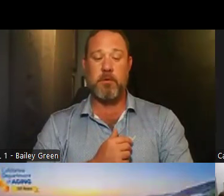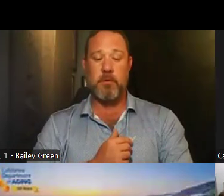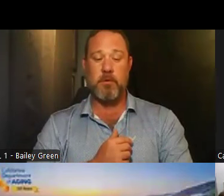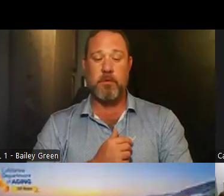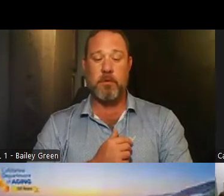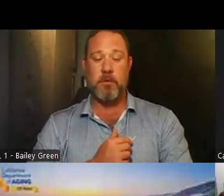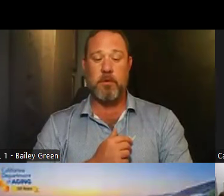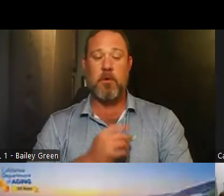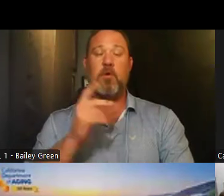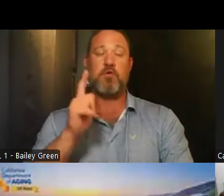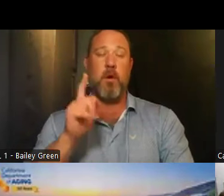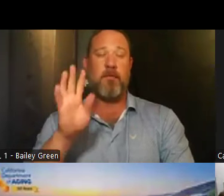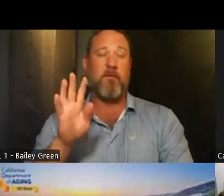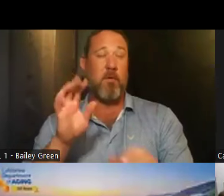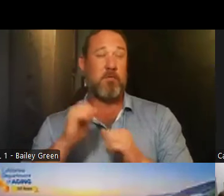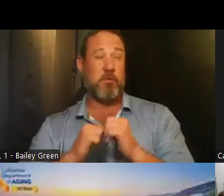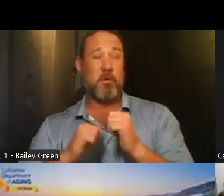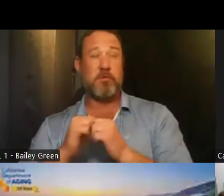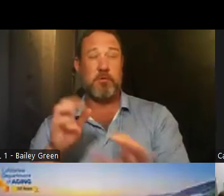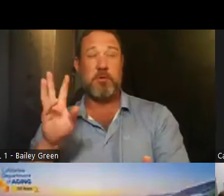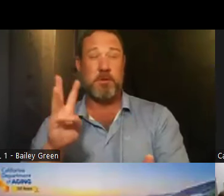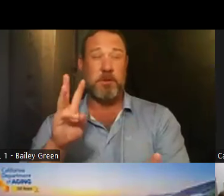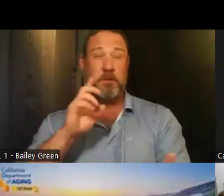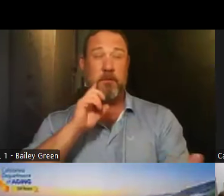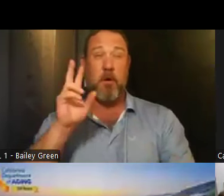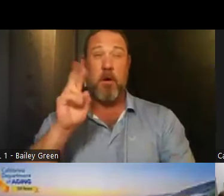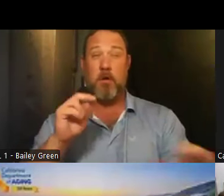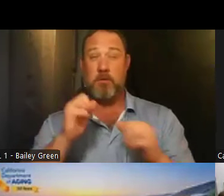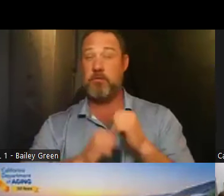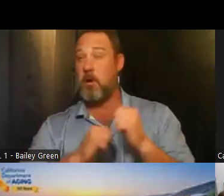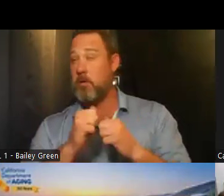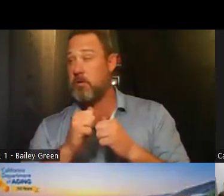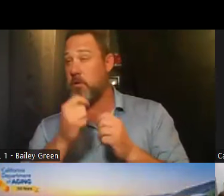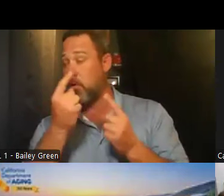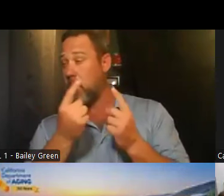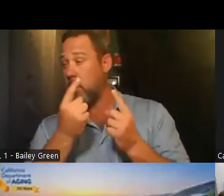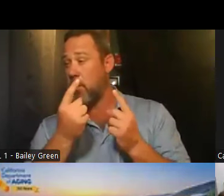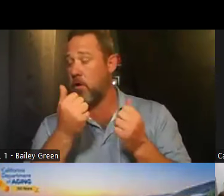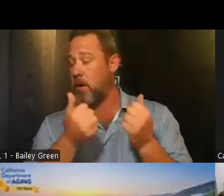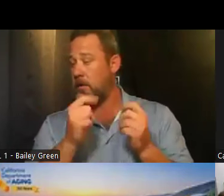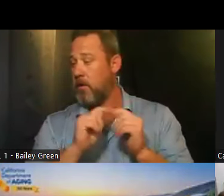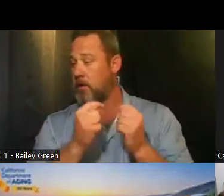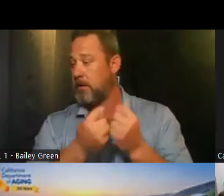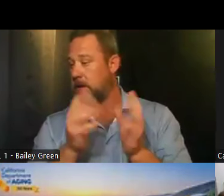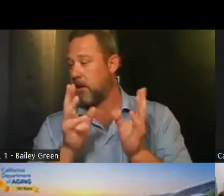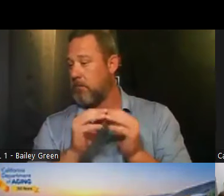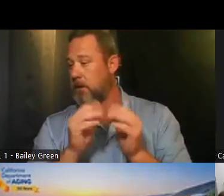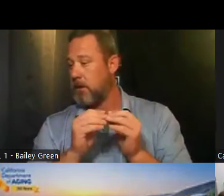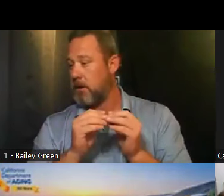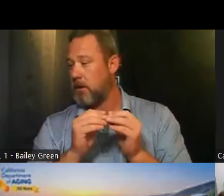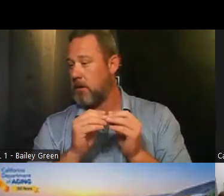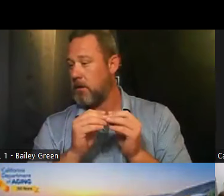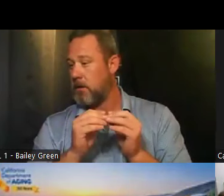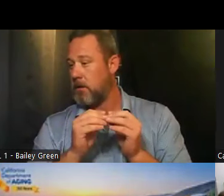for the structured group and 6 for the unstructured group. You wonder whether it was those team meetings that really stimulated their cognitive